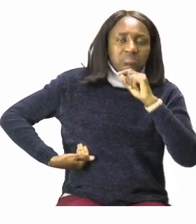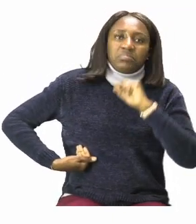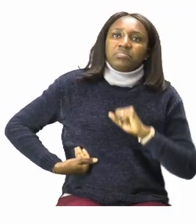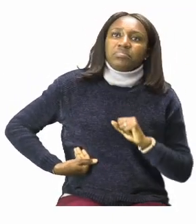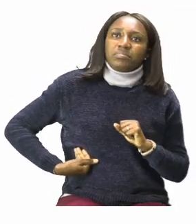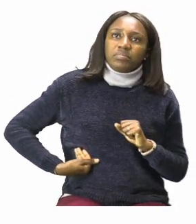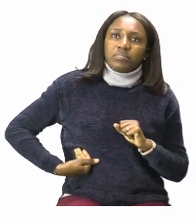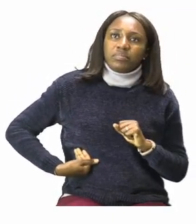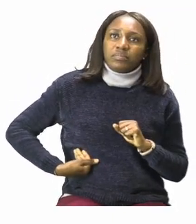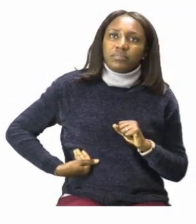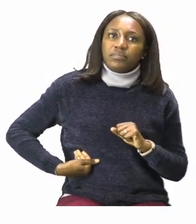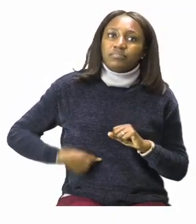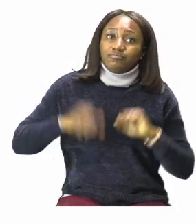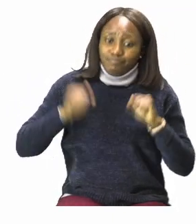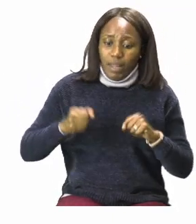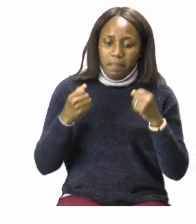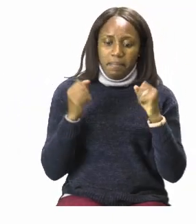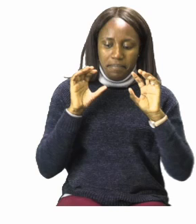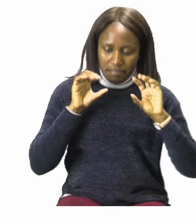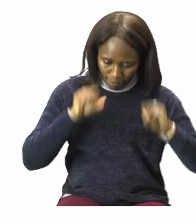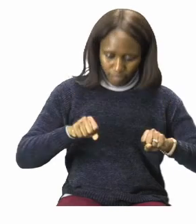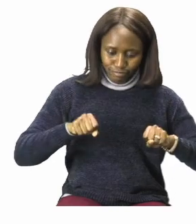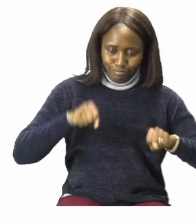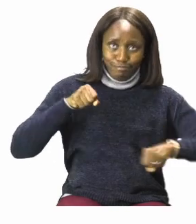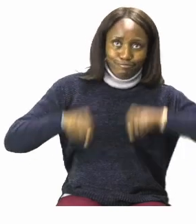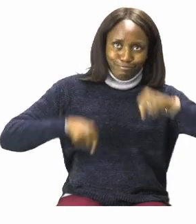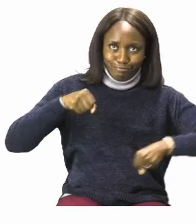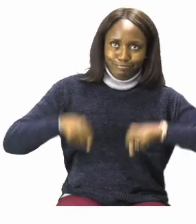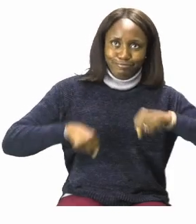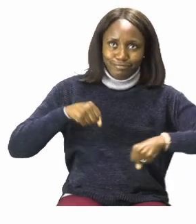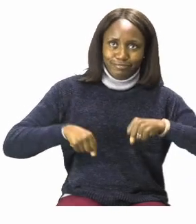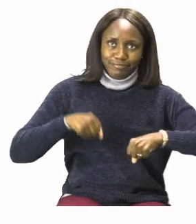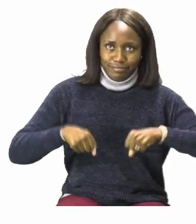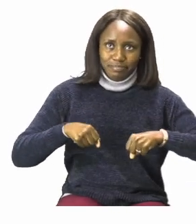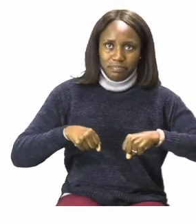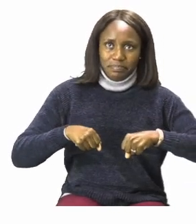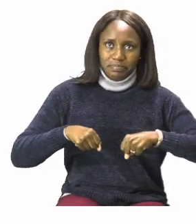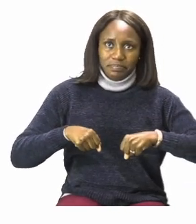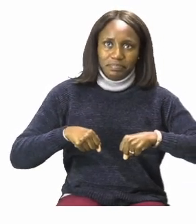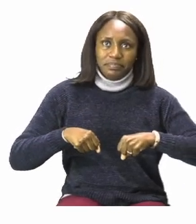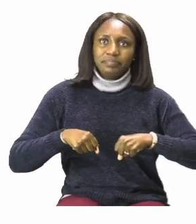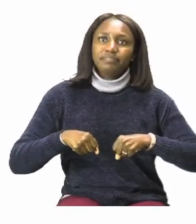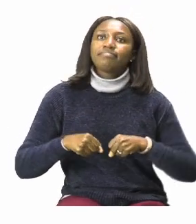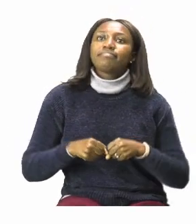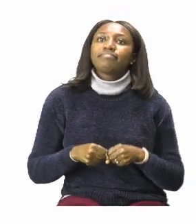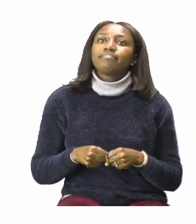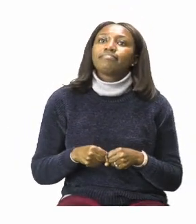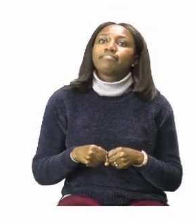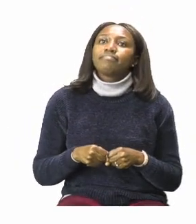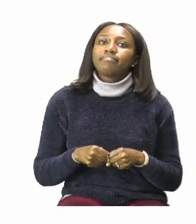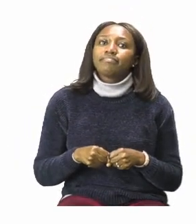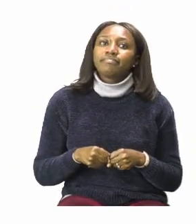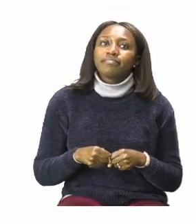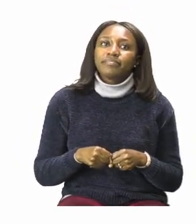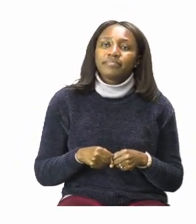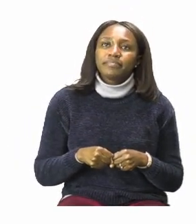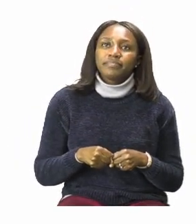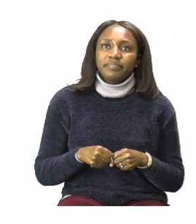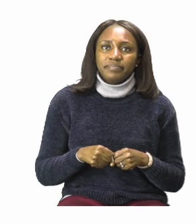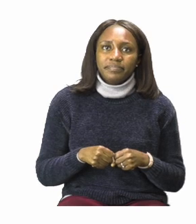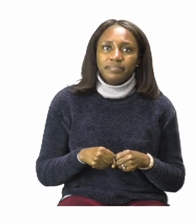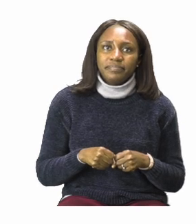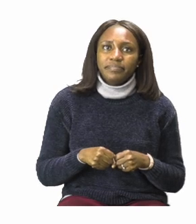Remember, you must have both hands on the bike so that the handles can be steering the bike in the